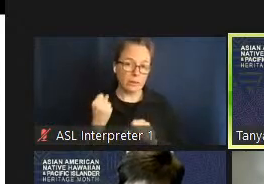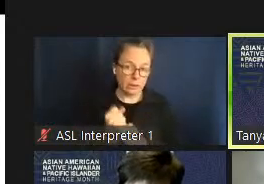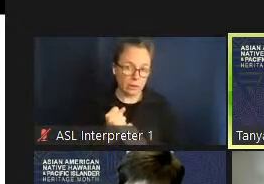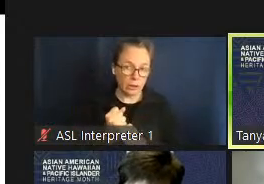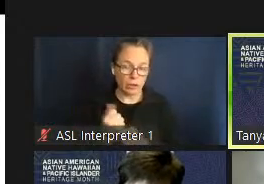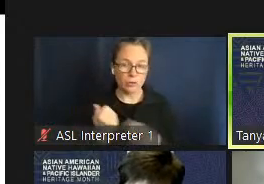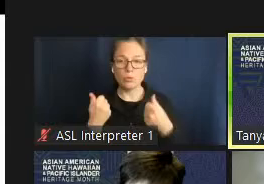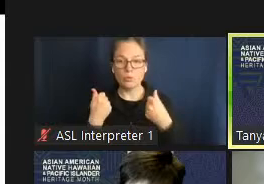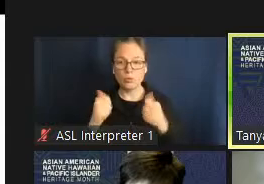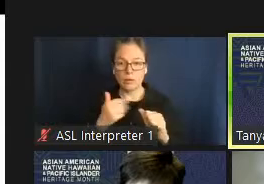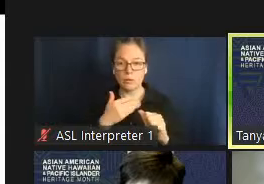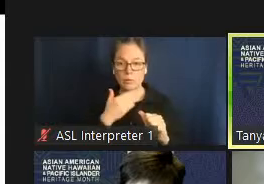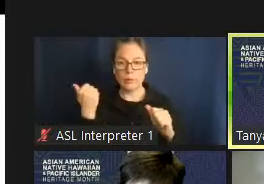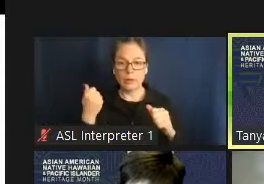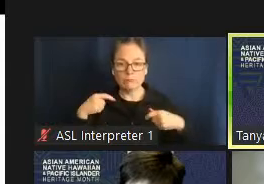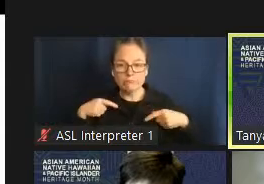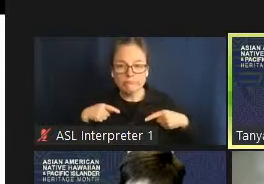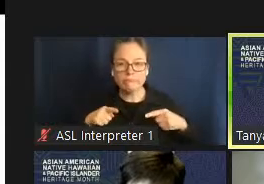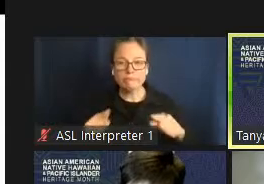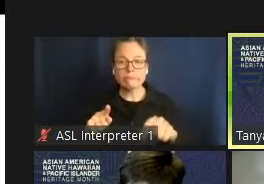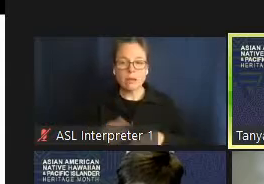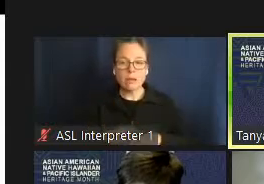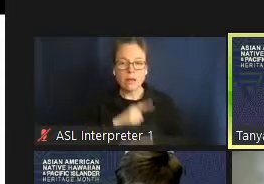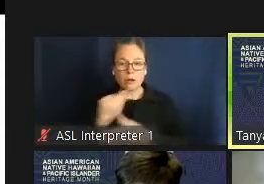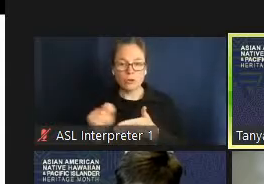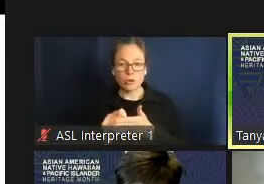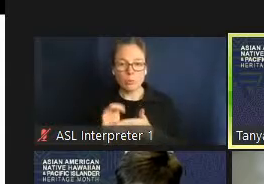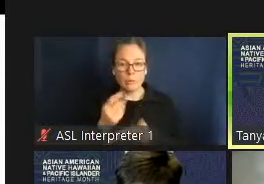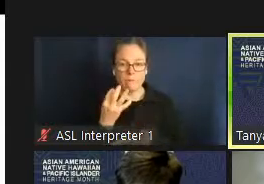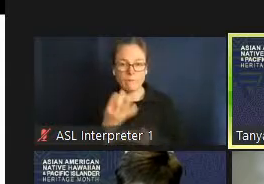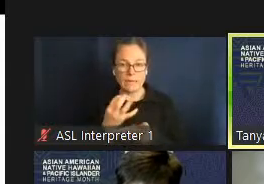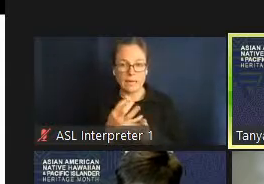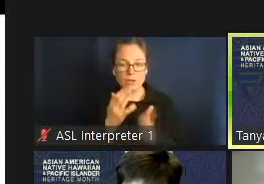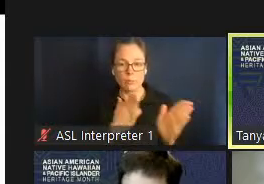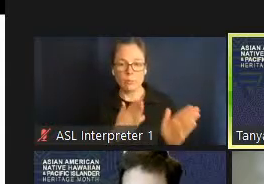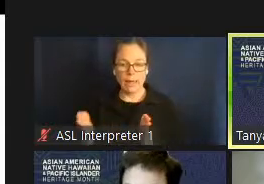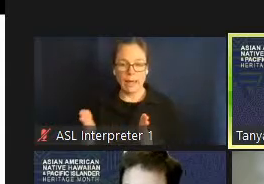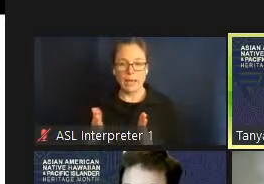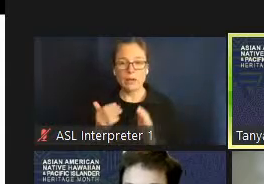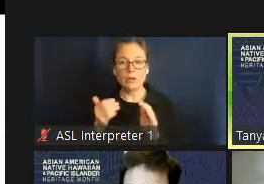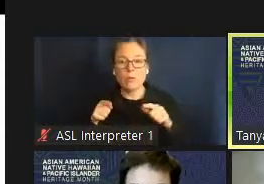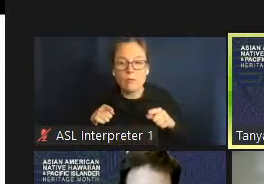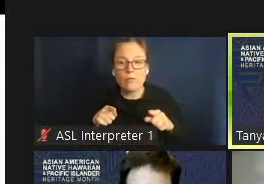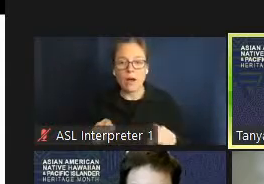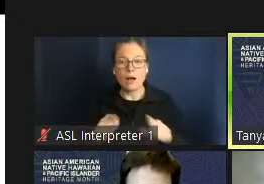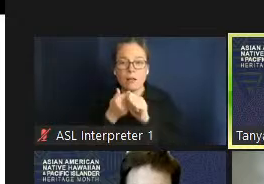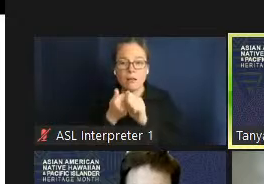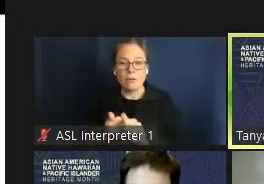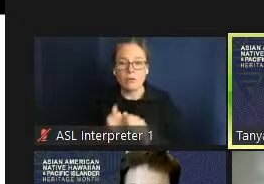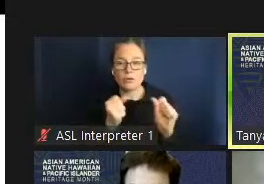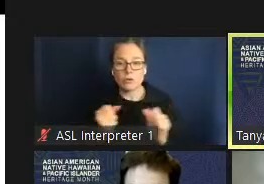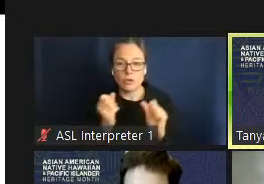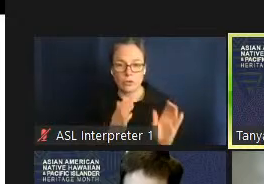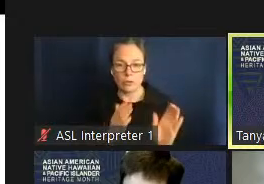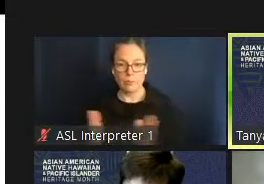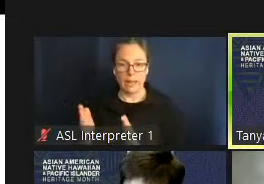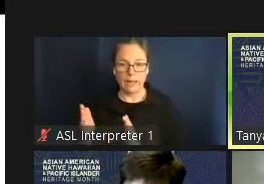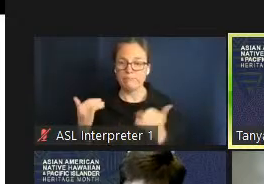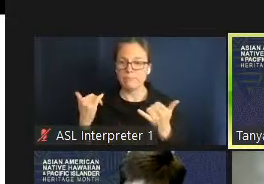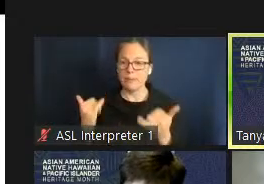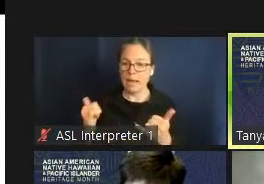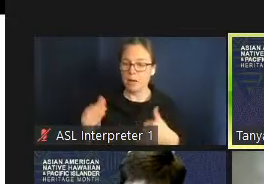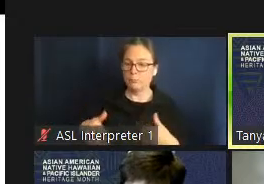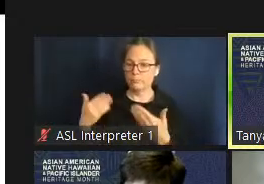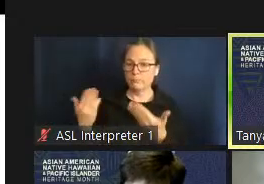align a long-term financial plan with that strategic plan. With that, I'll hand the presentation